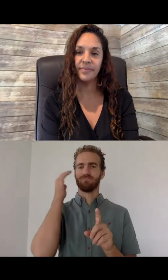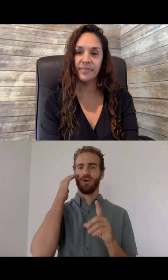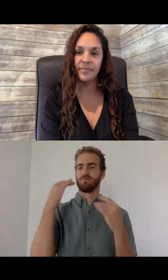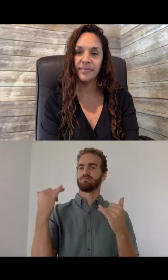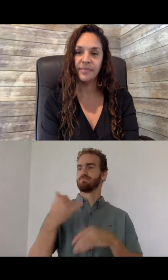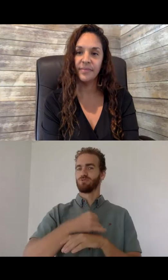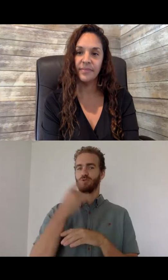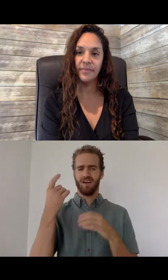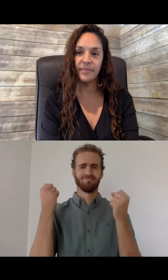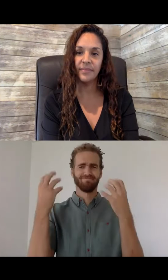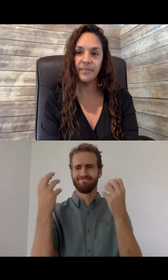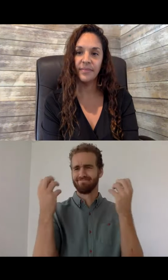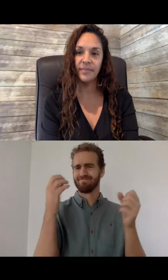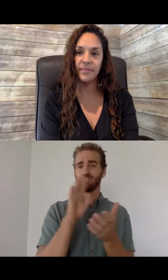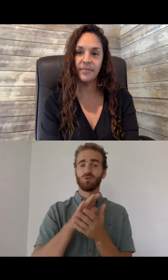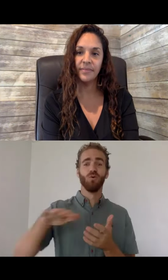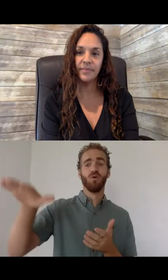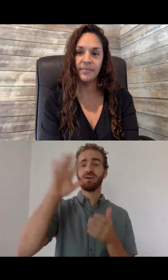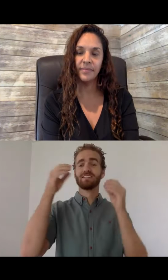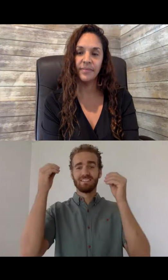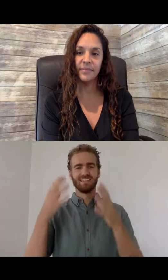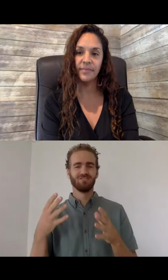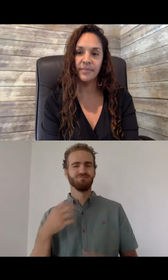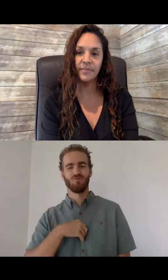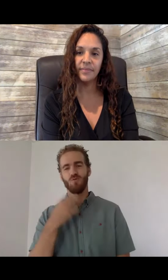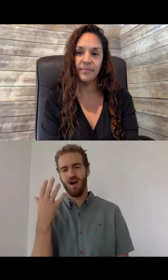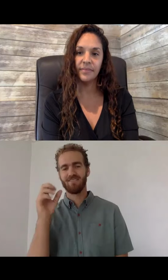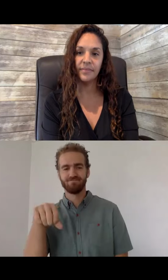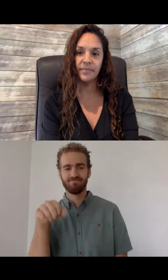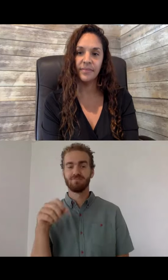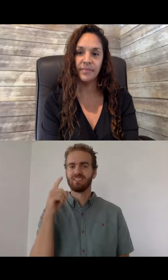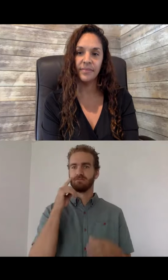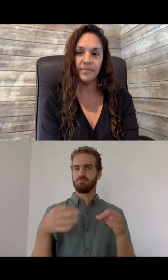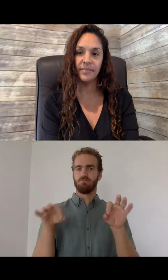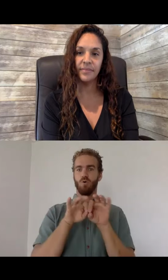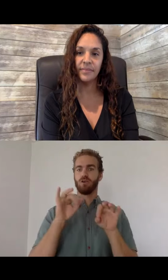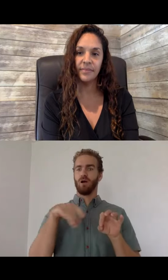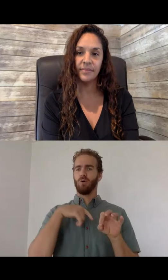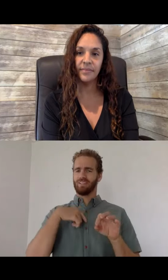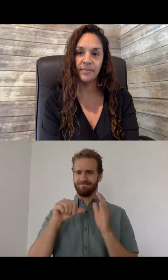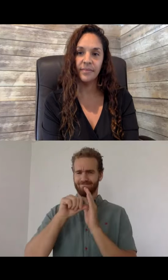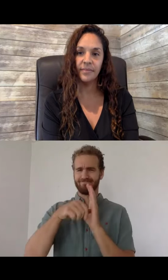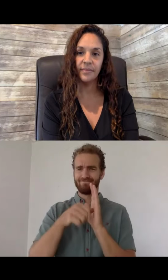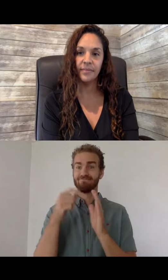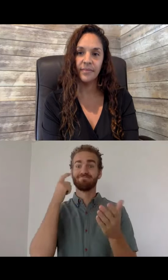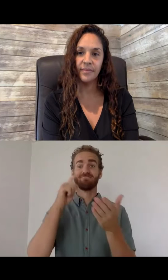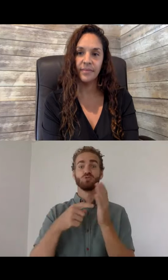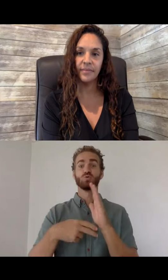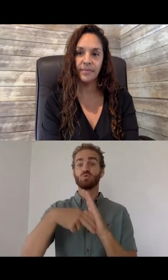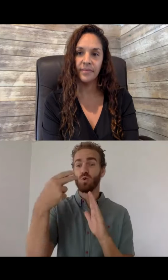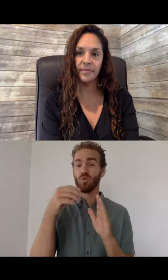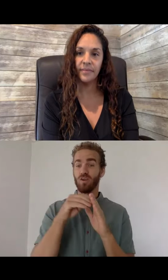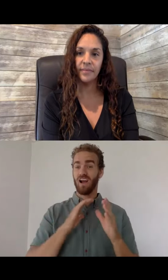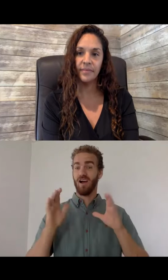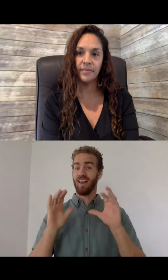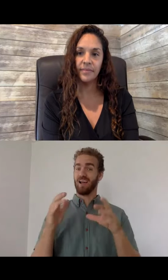With those questions in mind, I know there's a lot of school teachers out there that are Caucasian. I think it's important